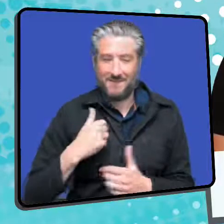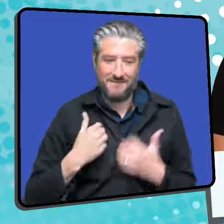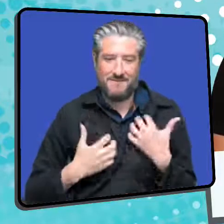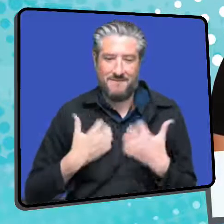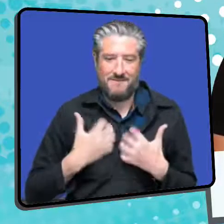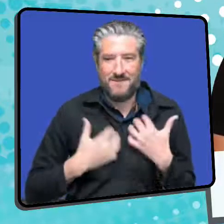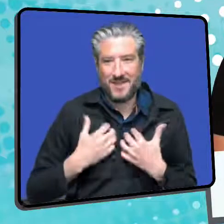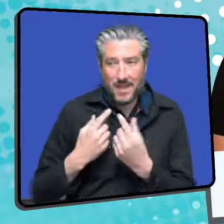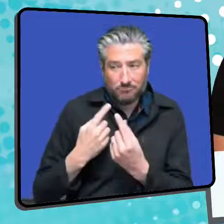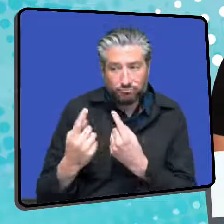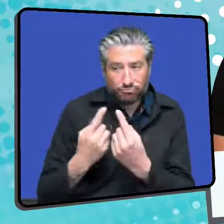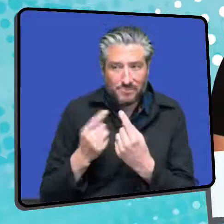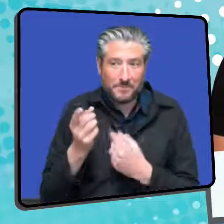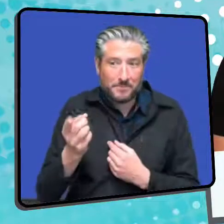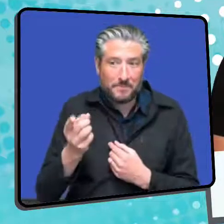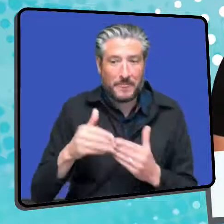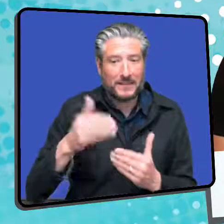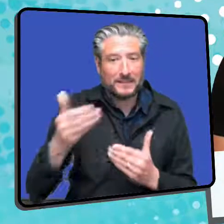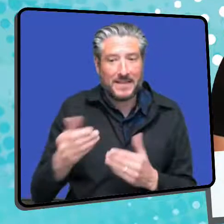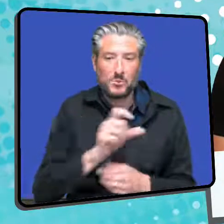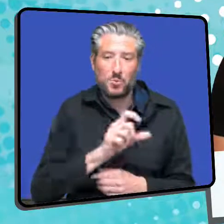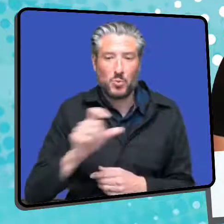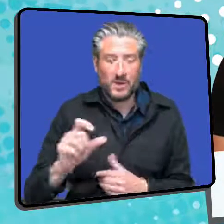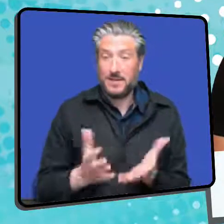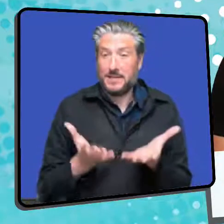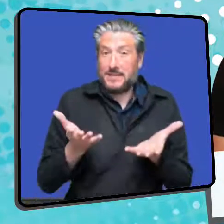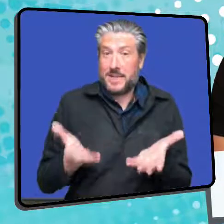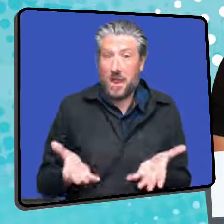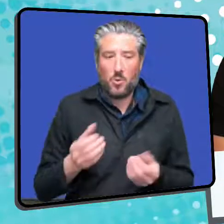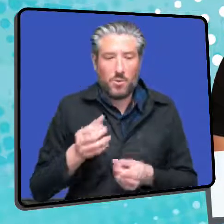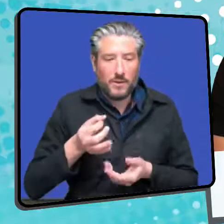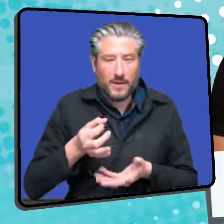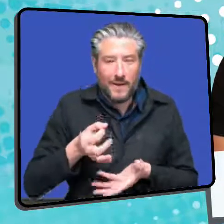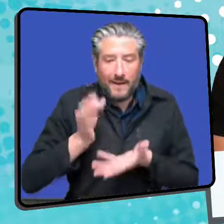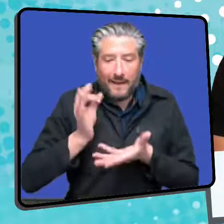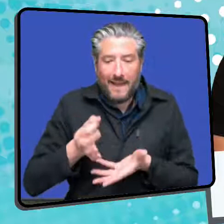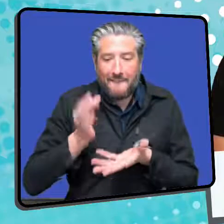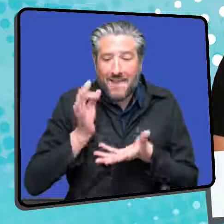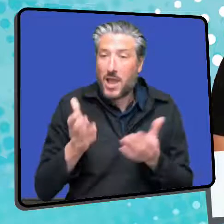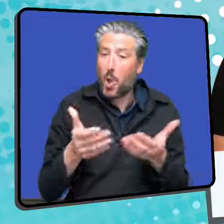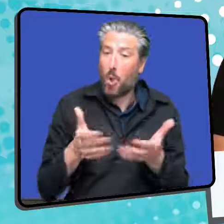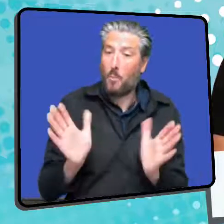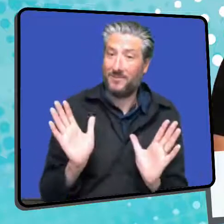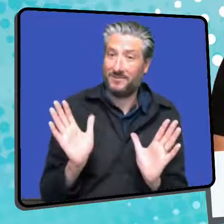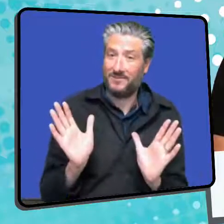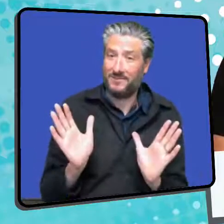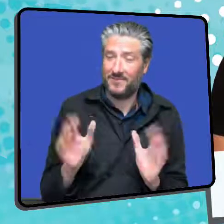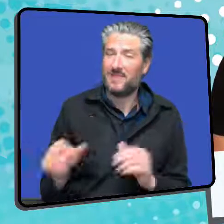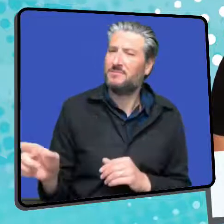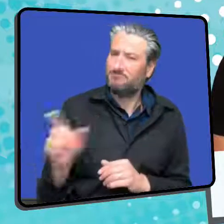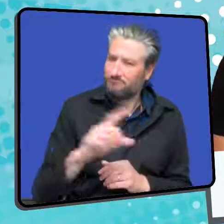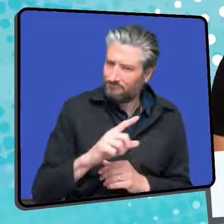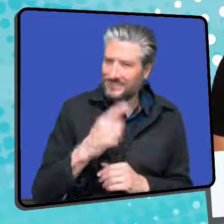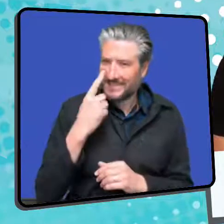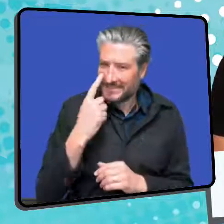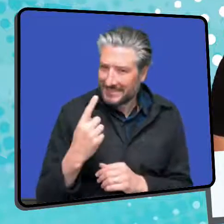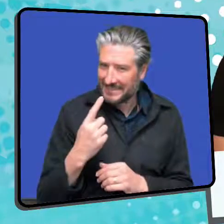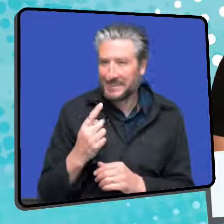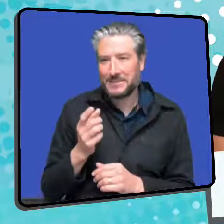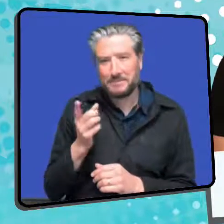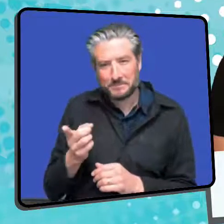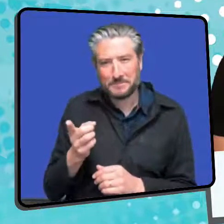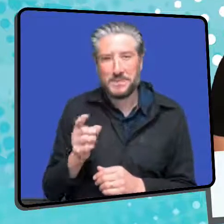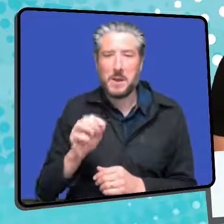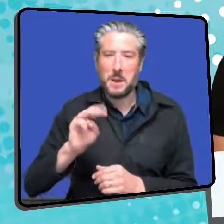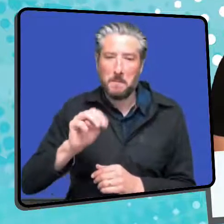come and join us at the Bit of AI Cafe after the show. It's where you can chat with Marta, myself, Henk, and all of our